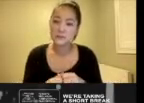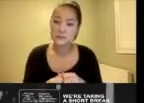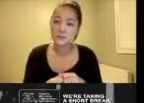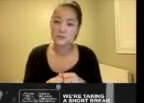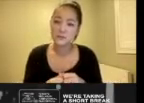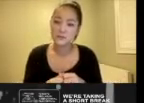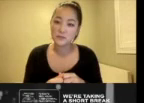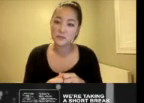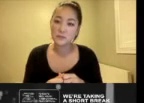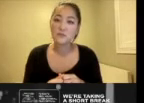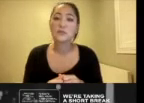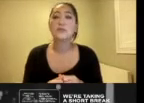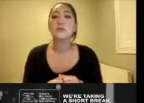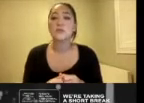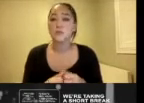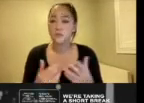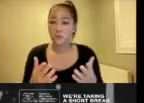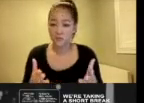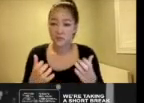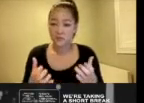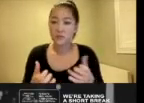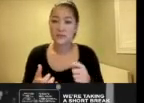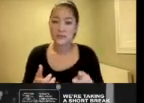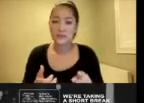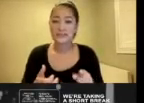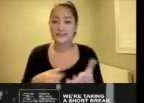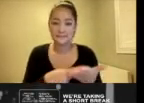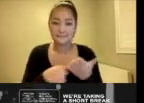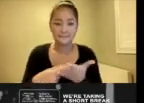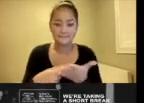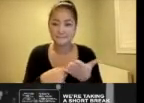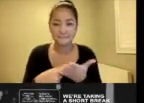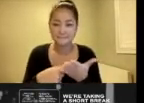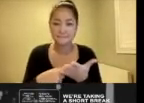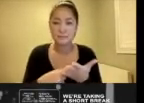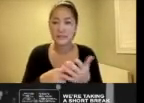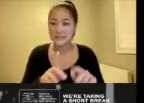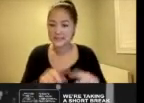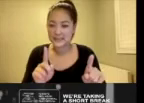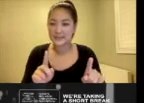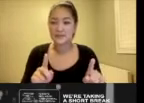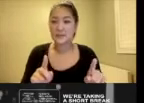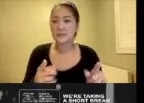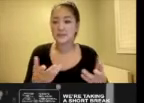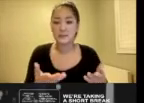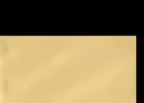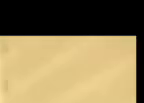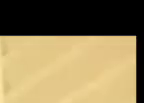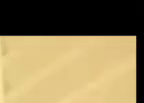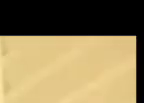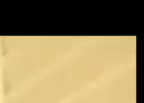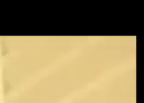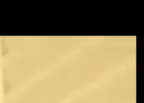of gentrification very lightly from a child's perspective. But, you know, a lot of the elements of this